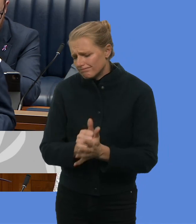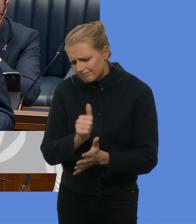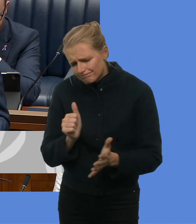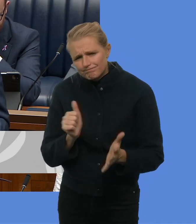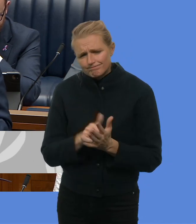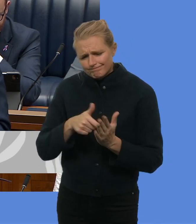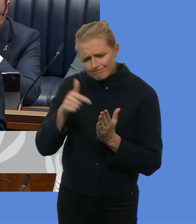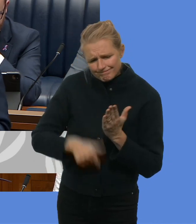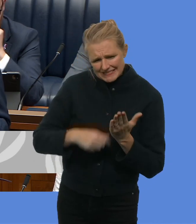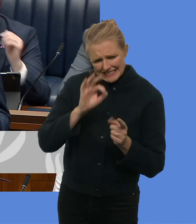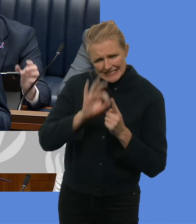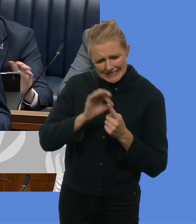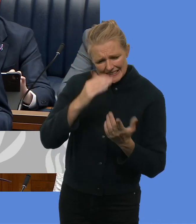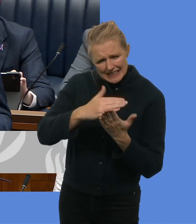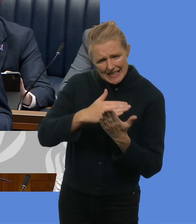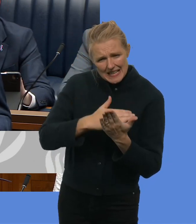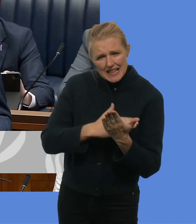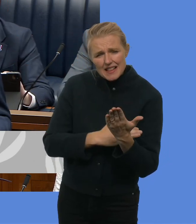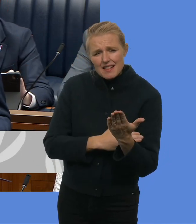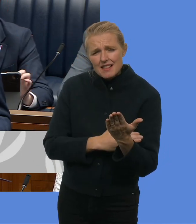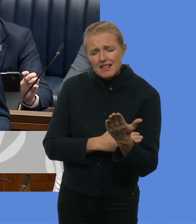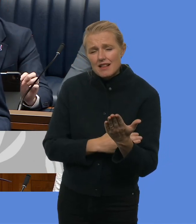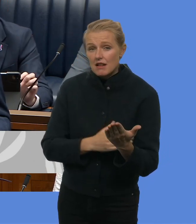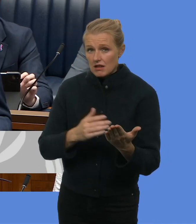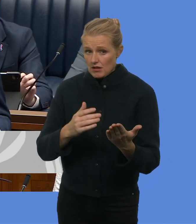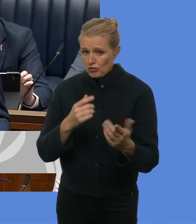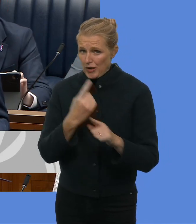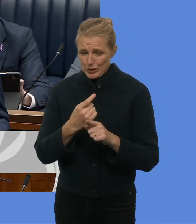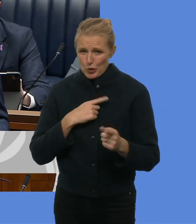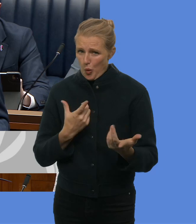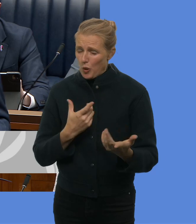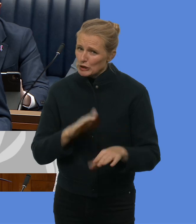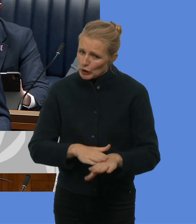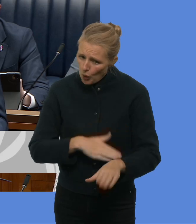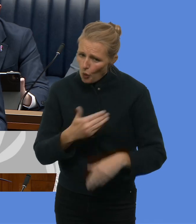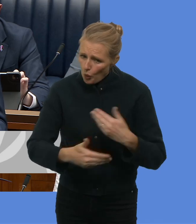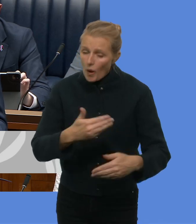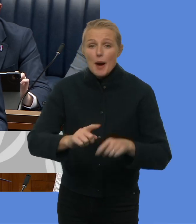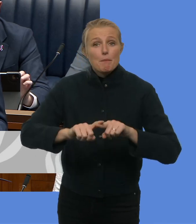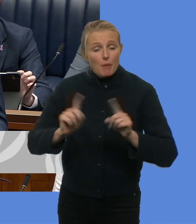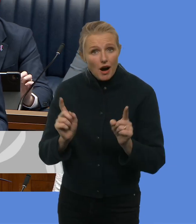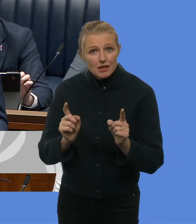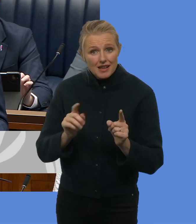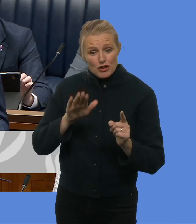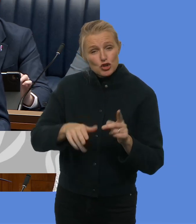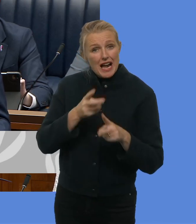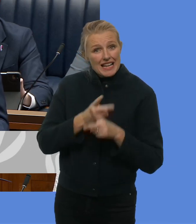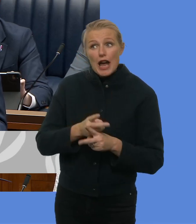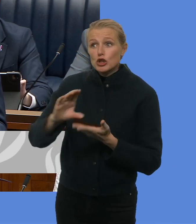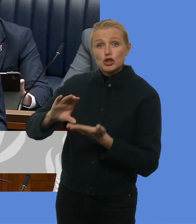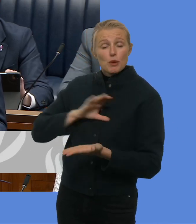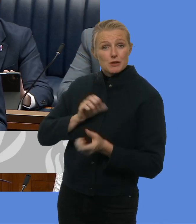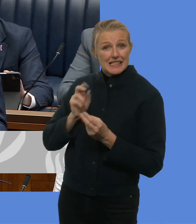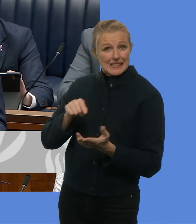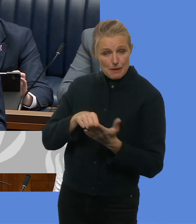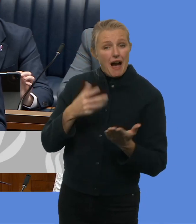seek to develop that. But that has not prevented us as an executive from taking forward measures around the childcare subsidy scheme, including